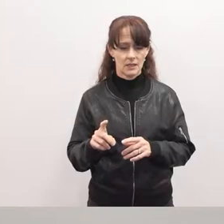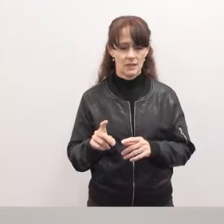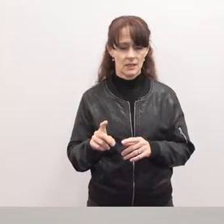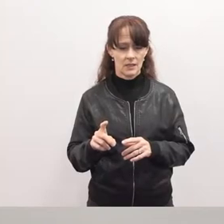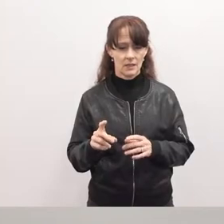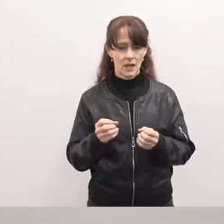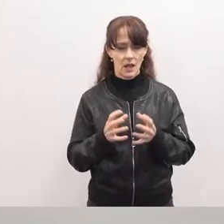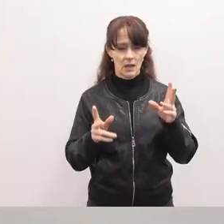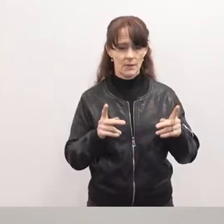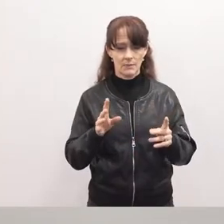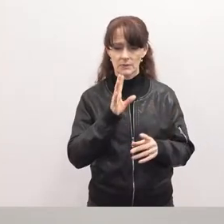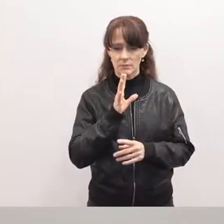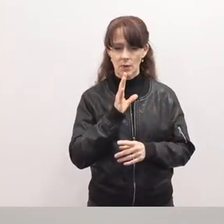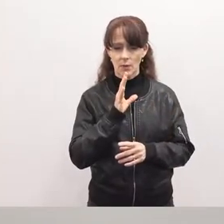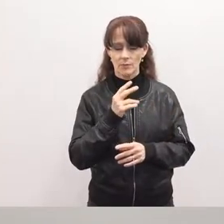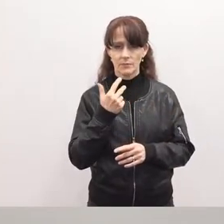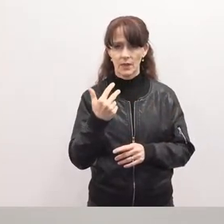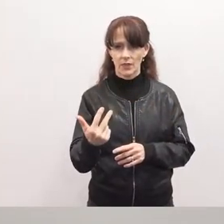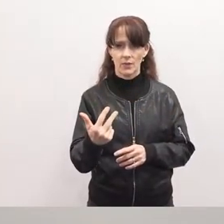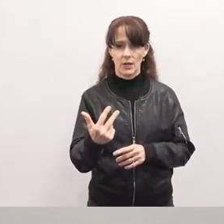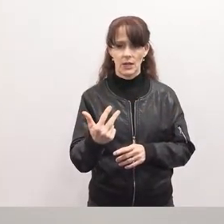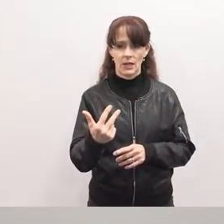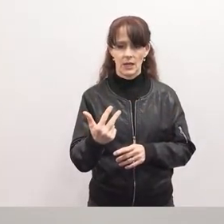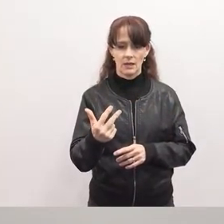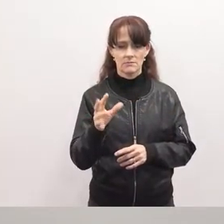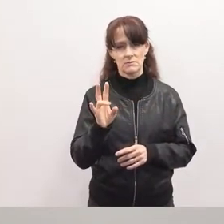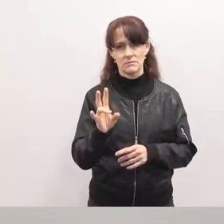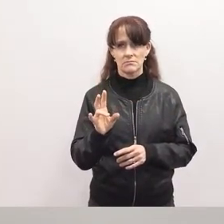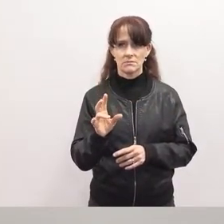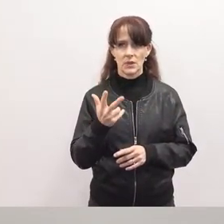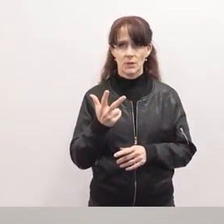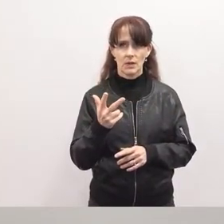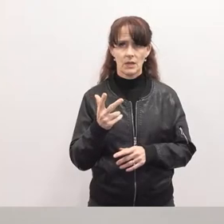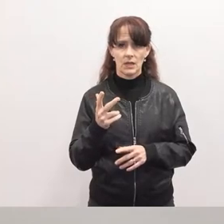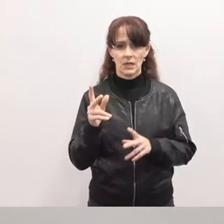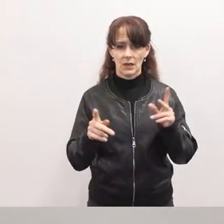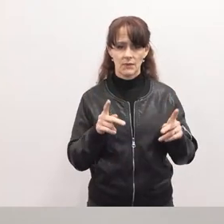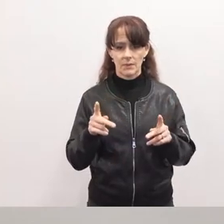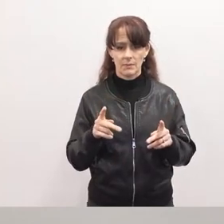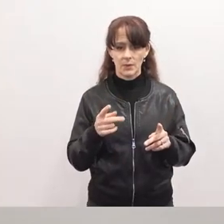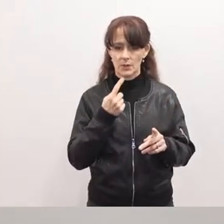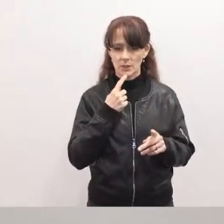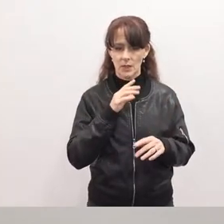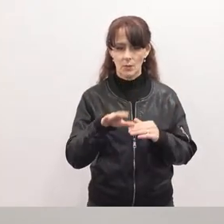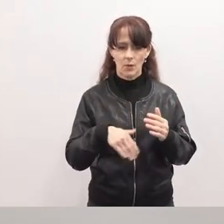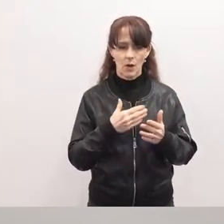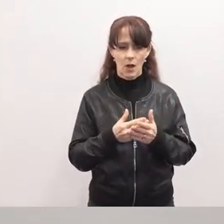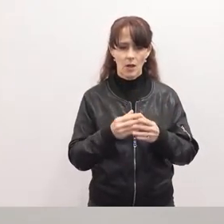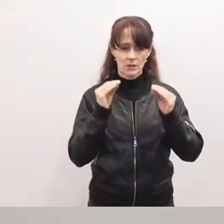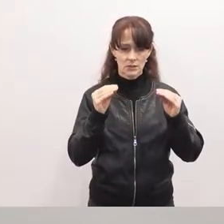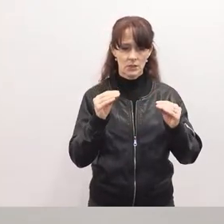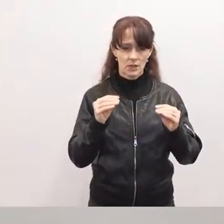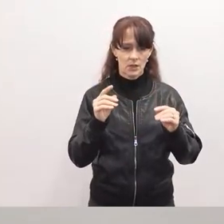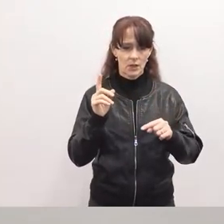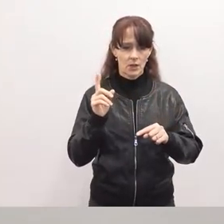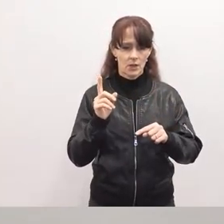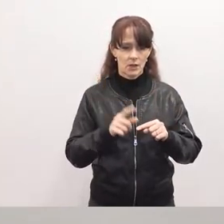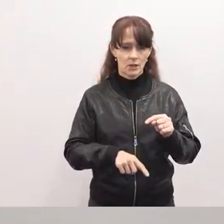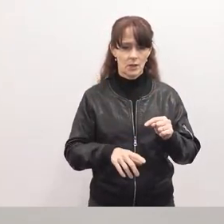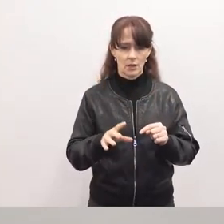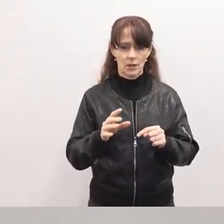lots of people spoke. In fact, I think three of the seven or eight people who spoke said, we were all instructed that we could speak